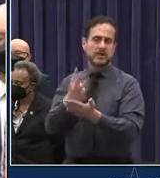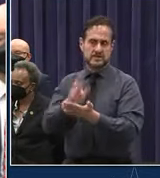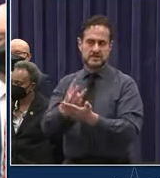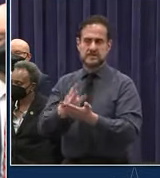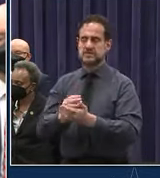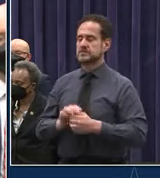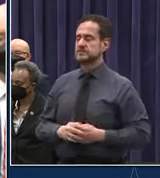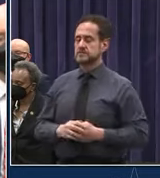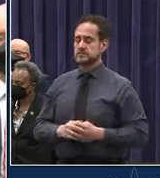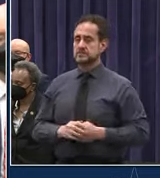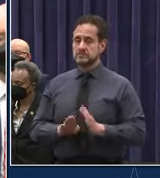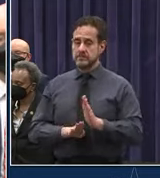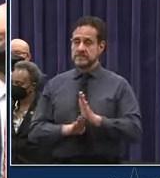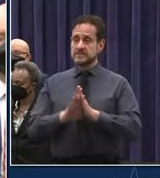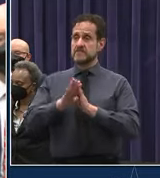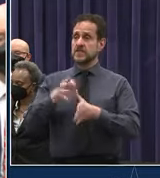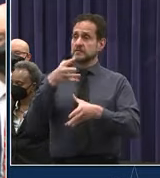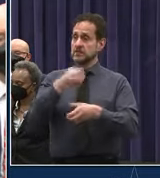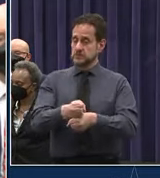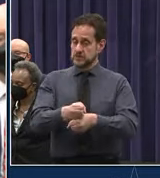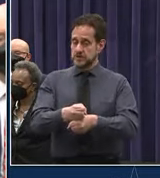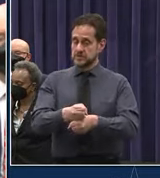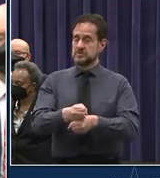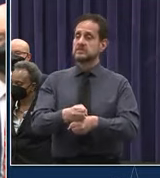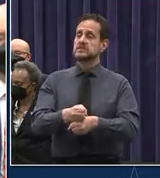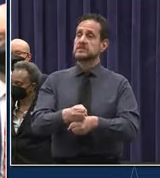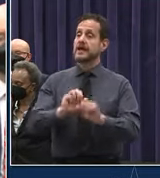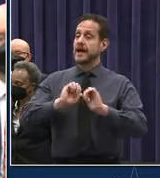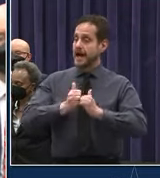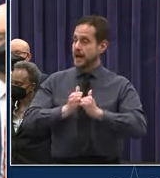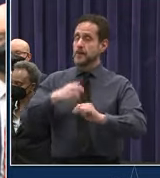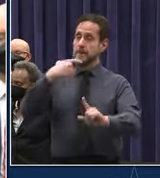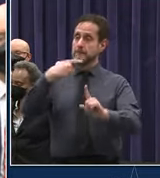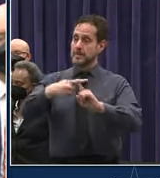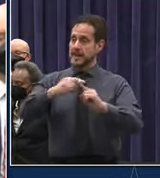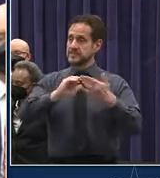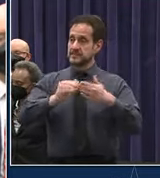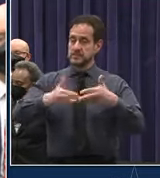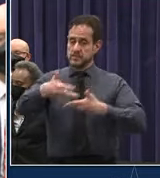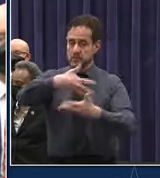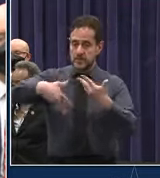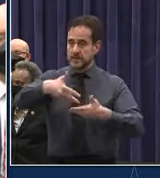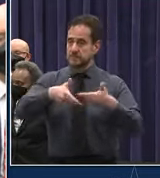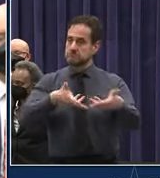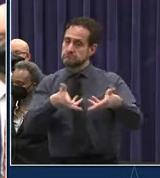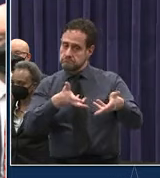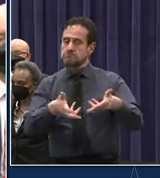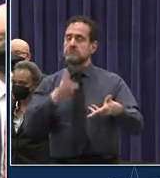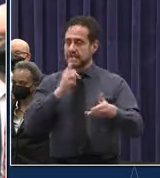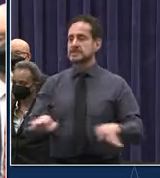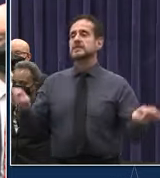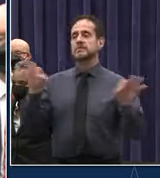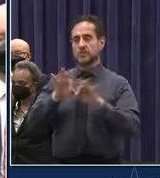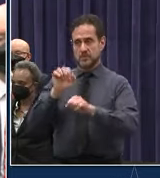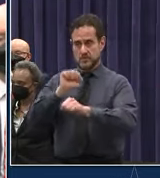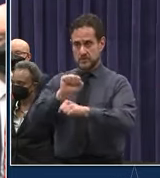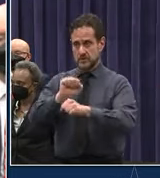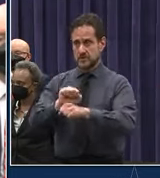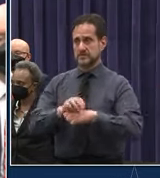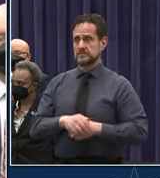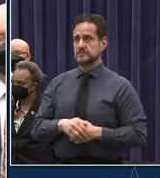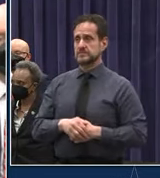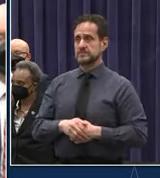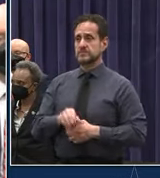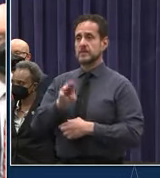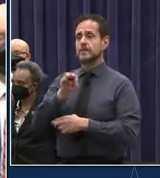Building trust through positive community interactions is a worthwhile endeavor.